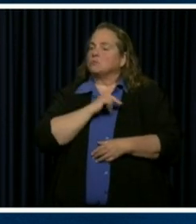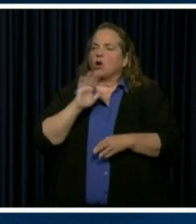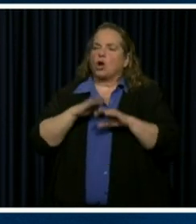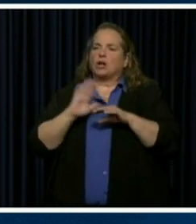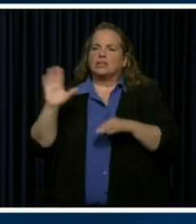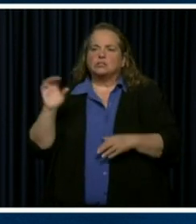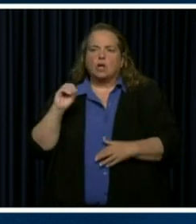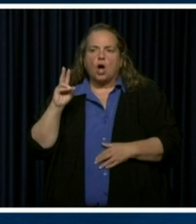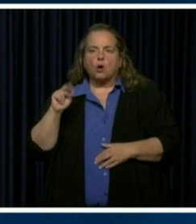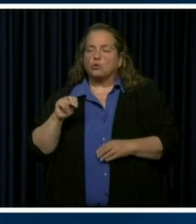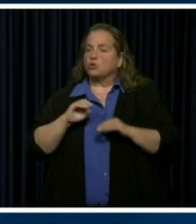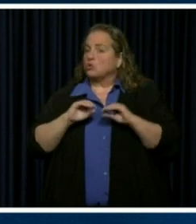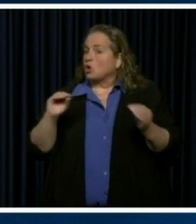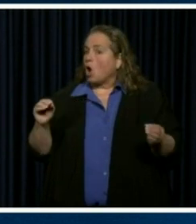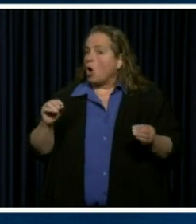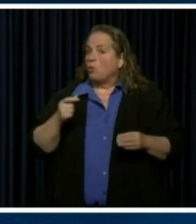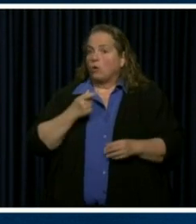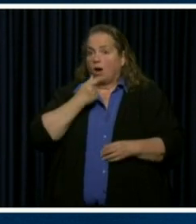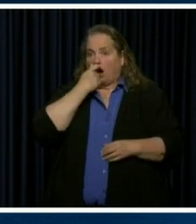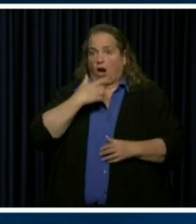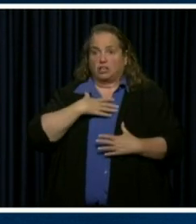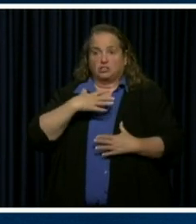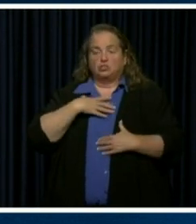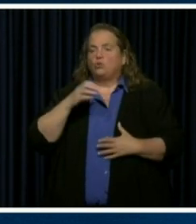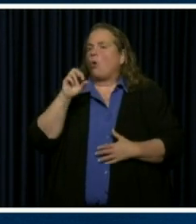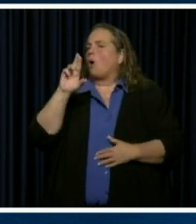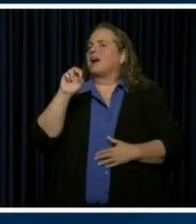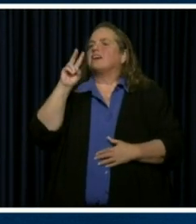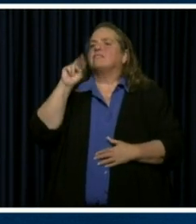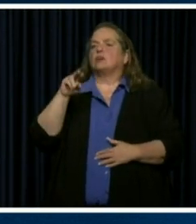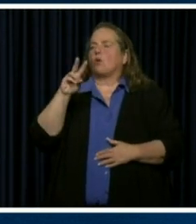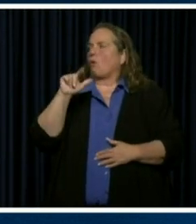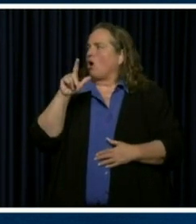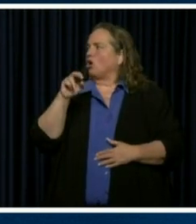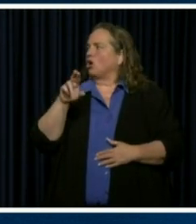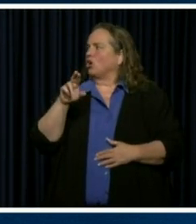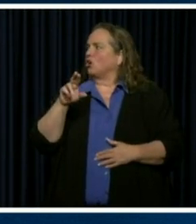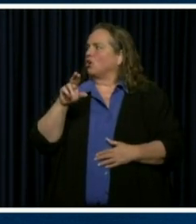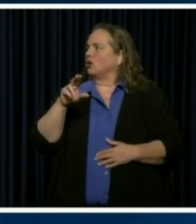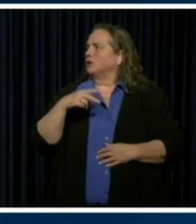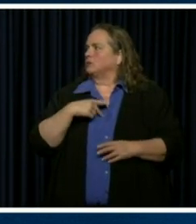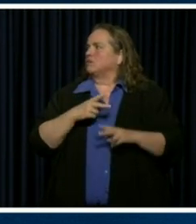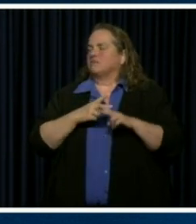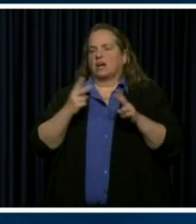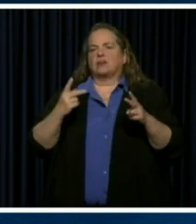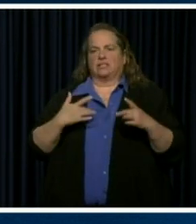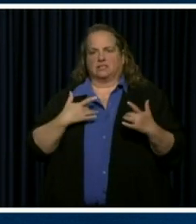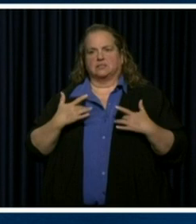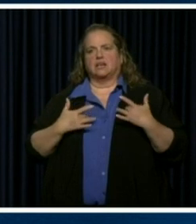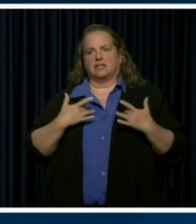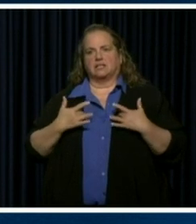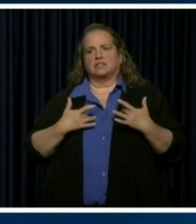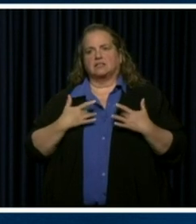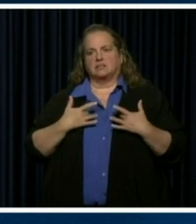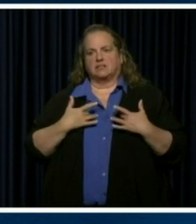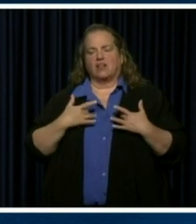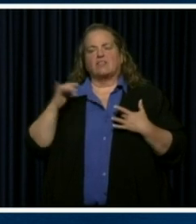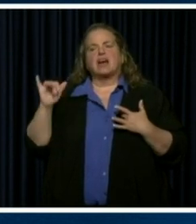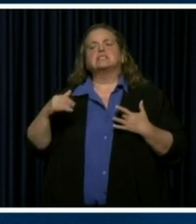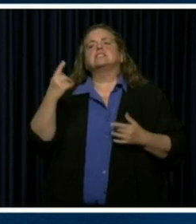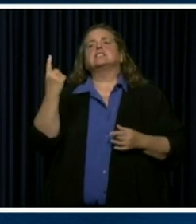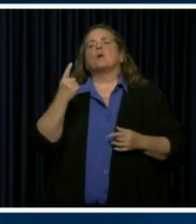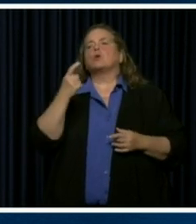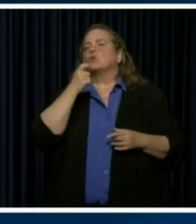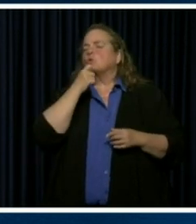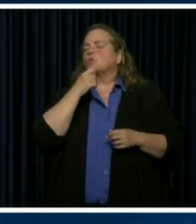oxygen or even a walker. This is pretty exciting. This is somebody who has made